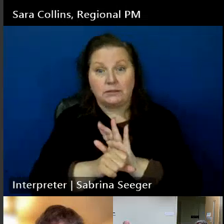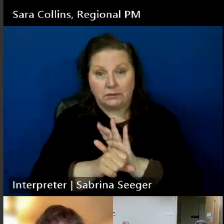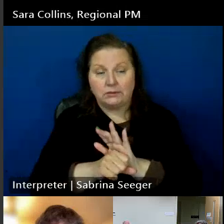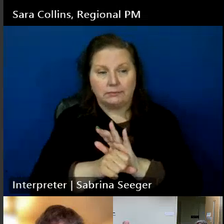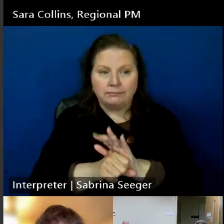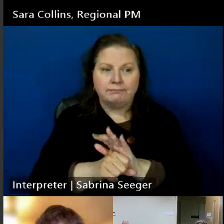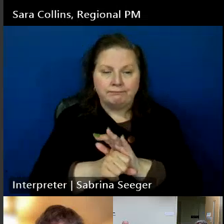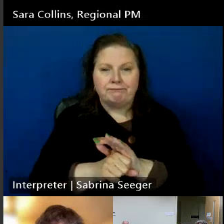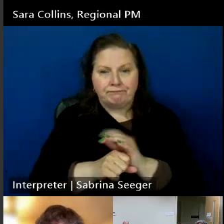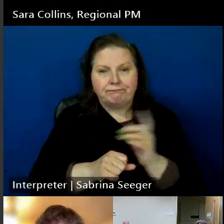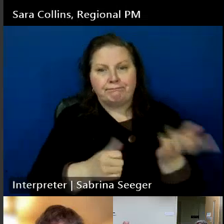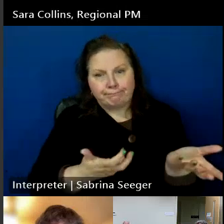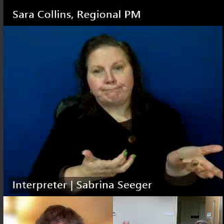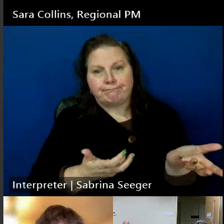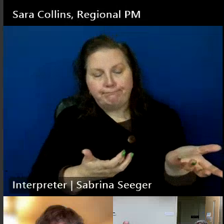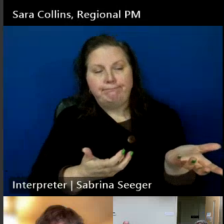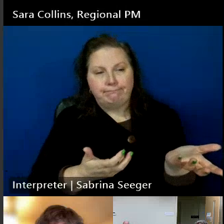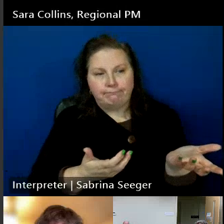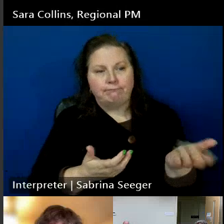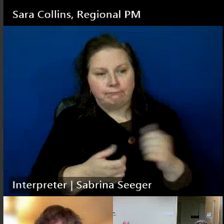kind